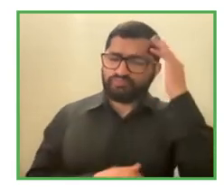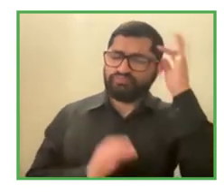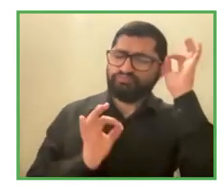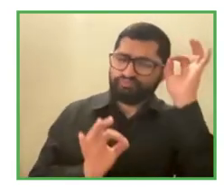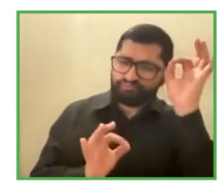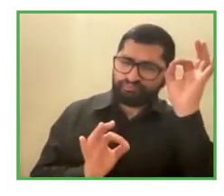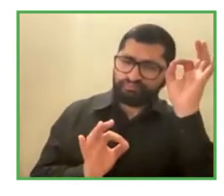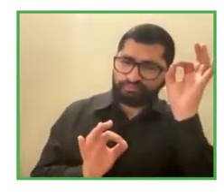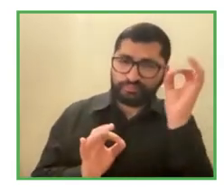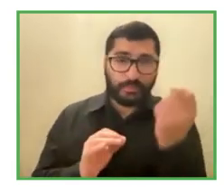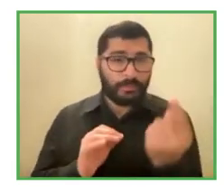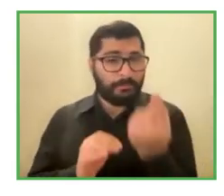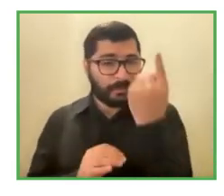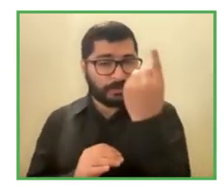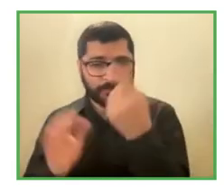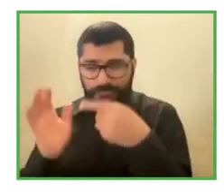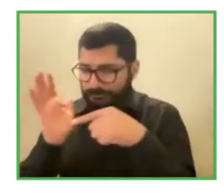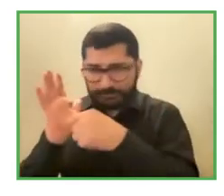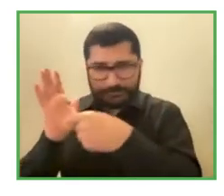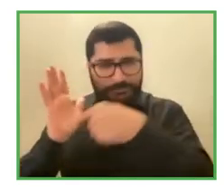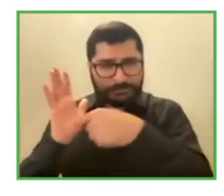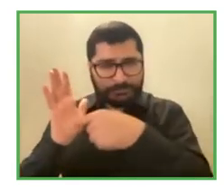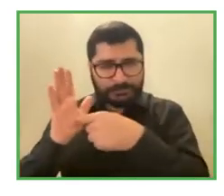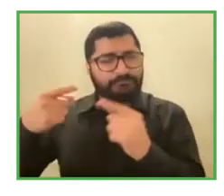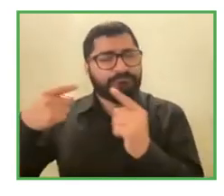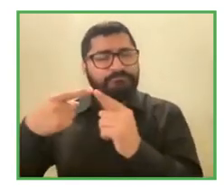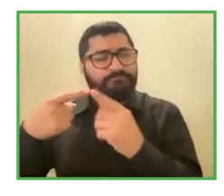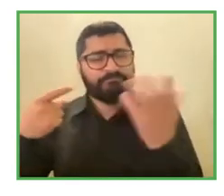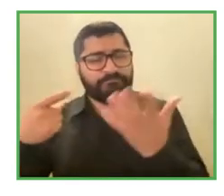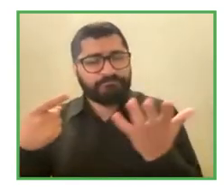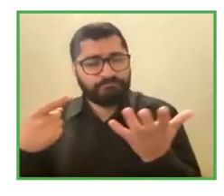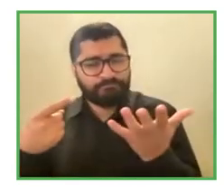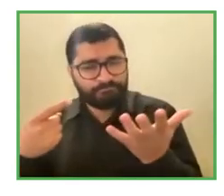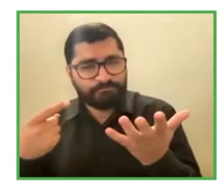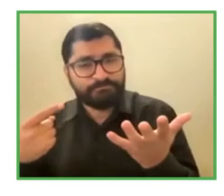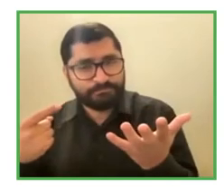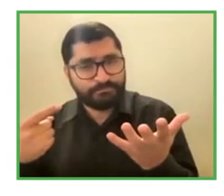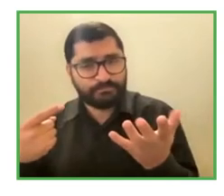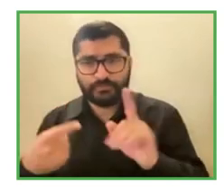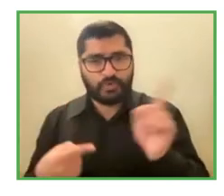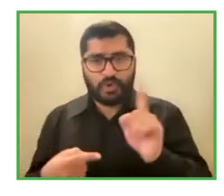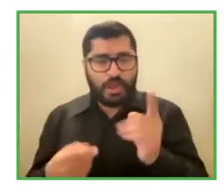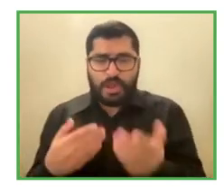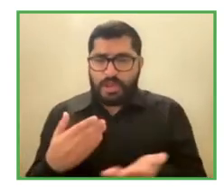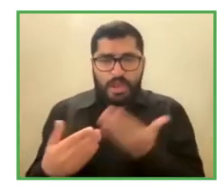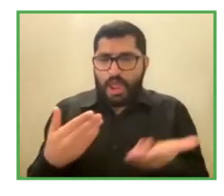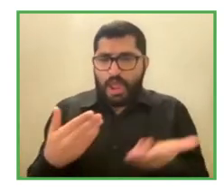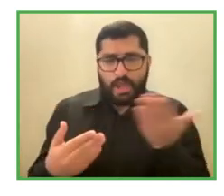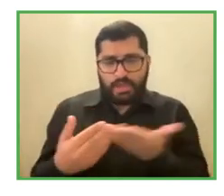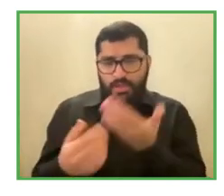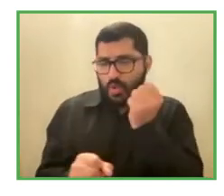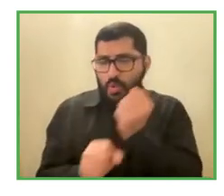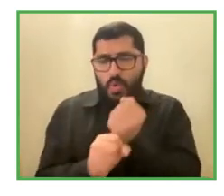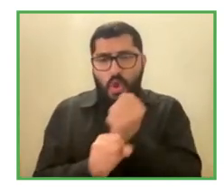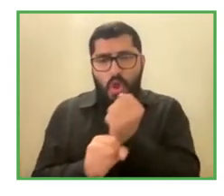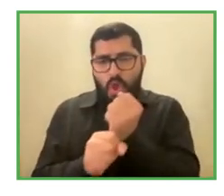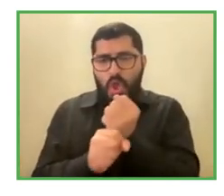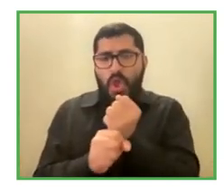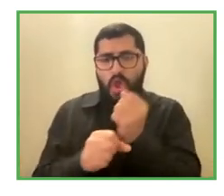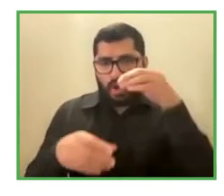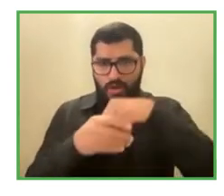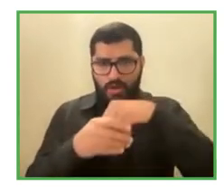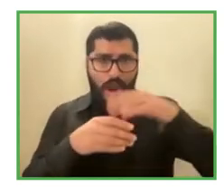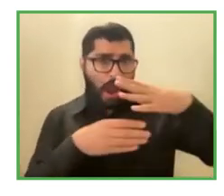Well, I think that the first point is that it is not easy to